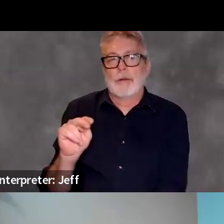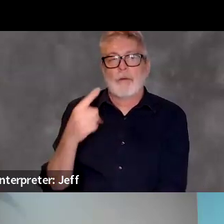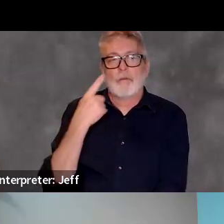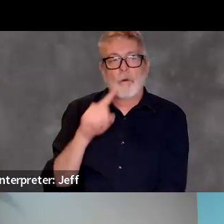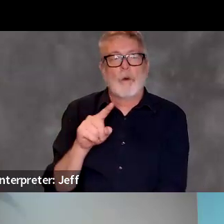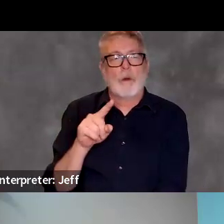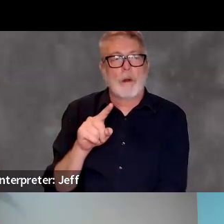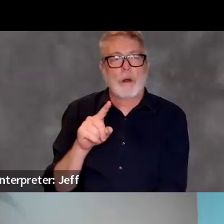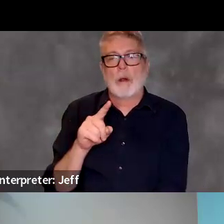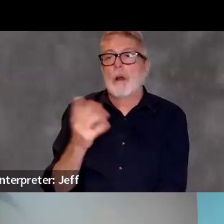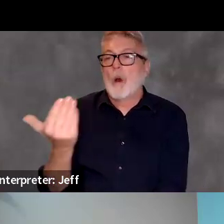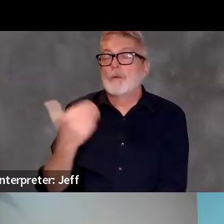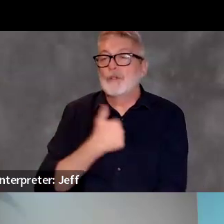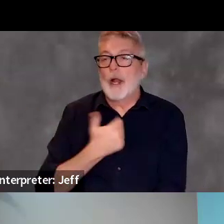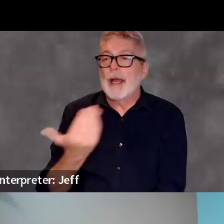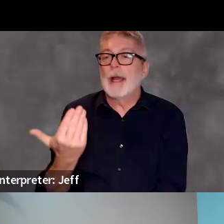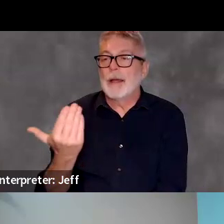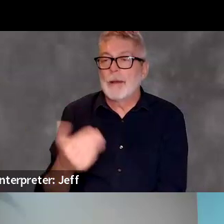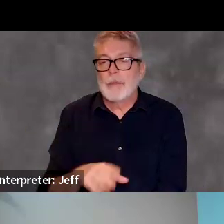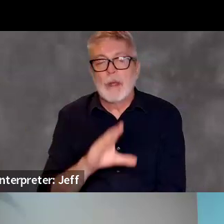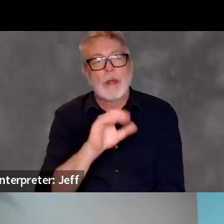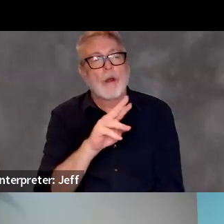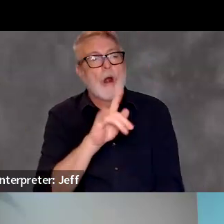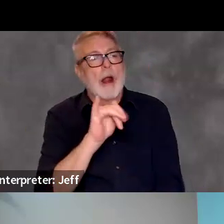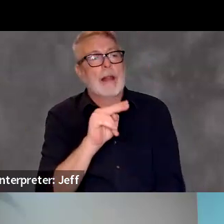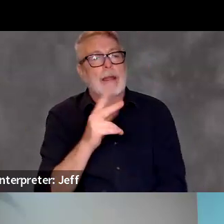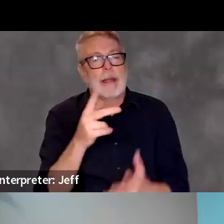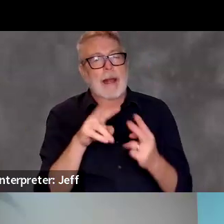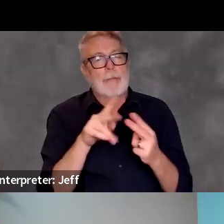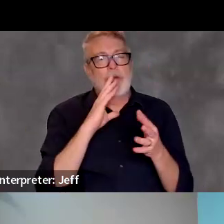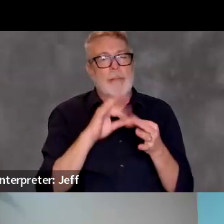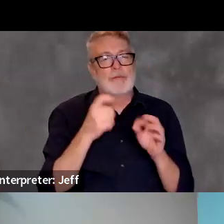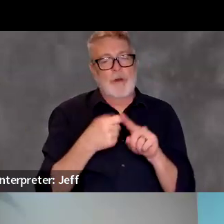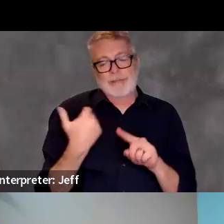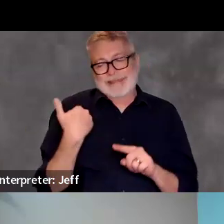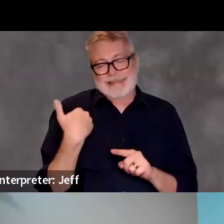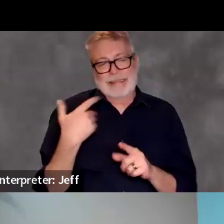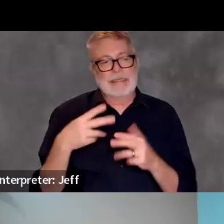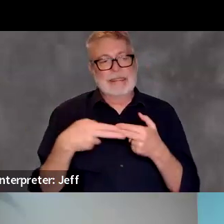for an data. Oh, go ahead. Just a couple notes on your last slide. So the